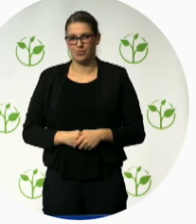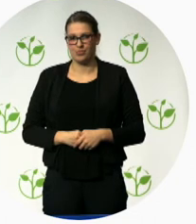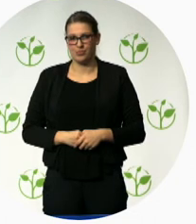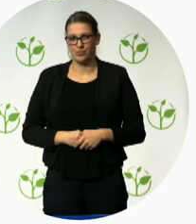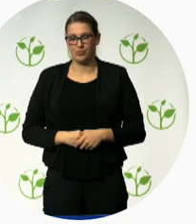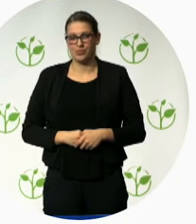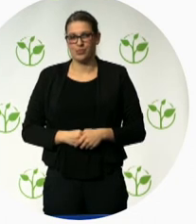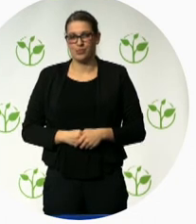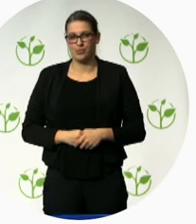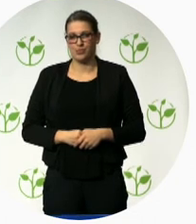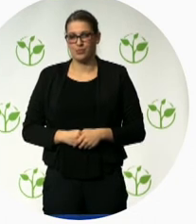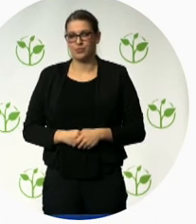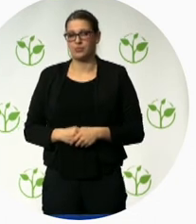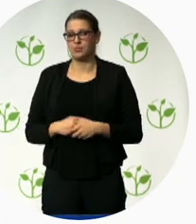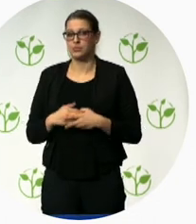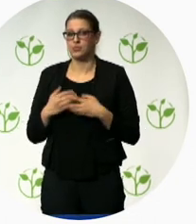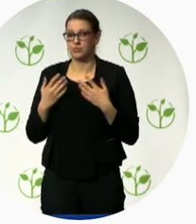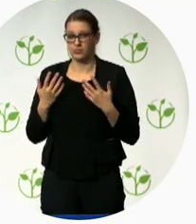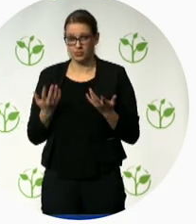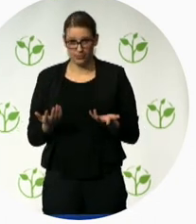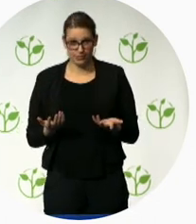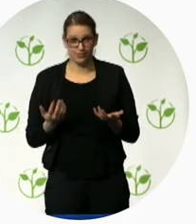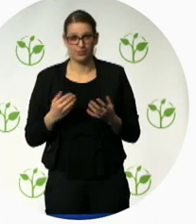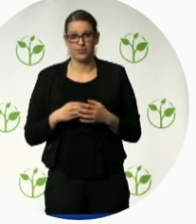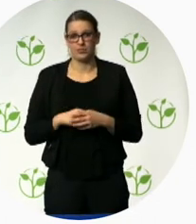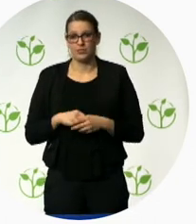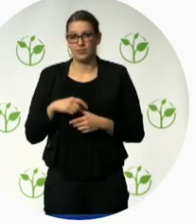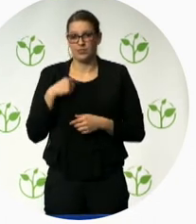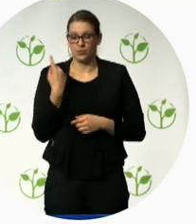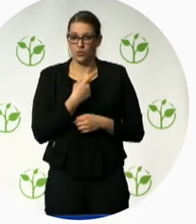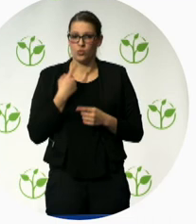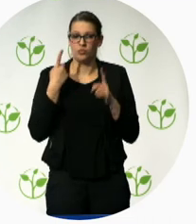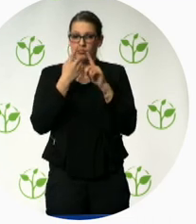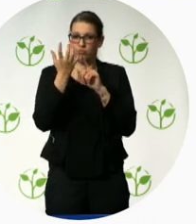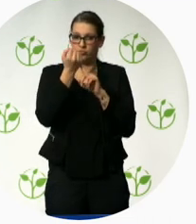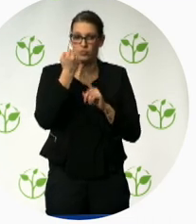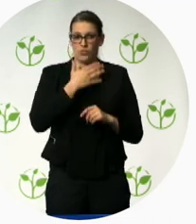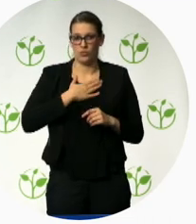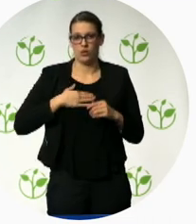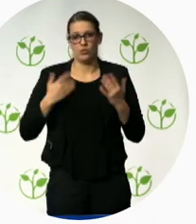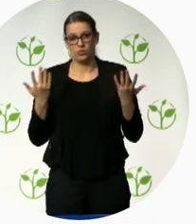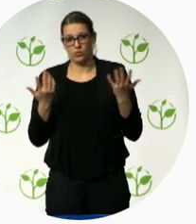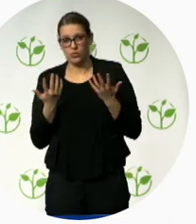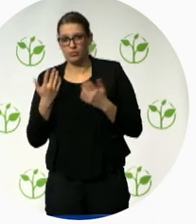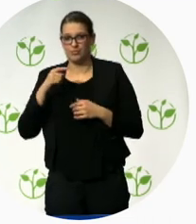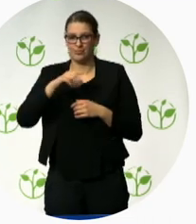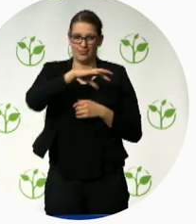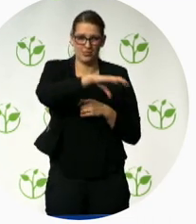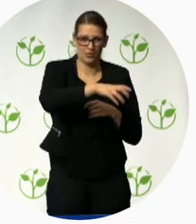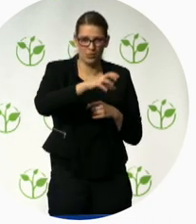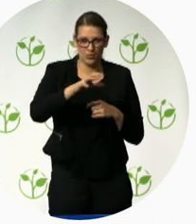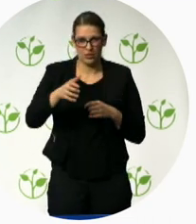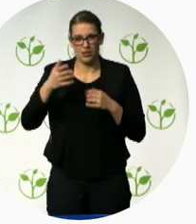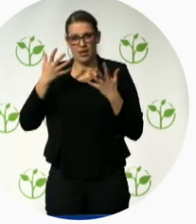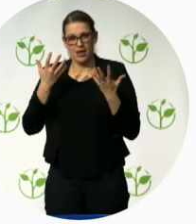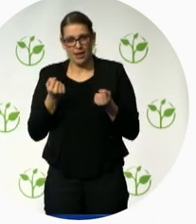The path, you know, we have still to walk long way, but in one district we have made it possible. We